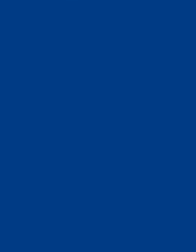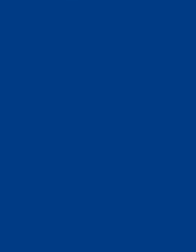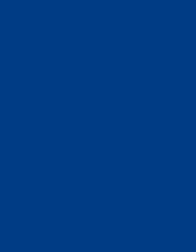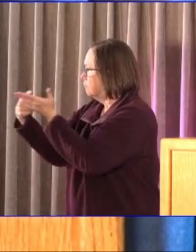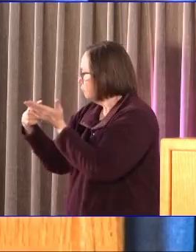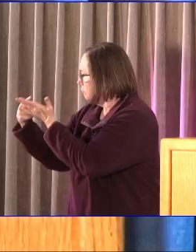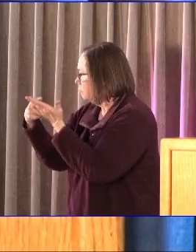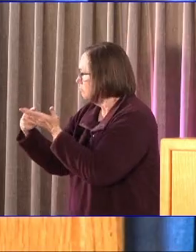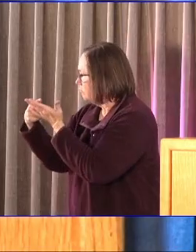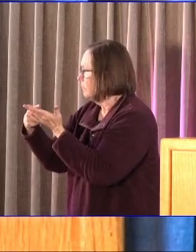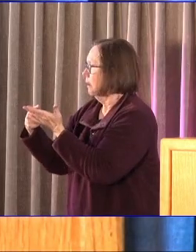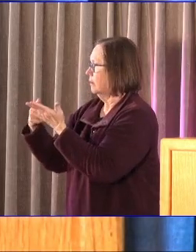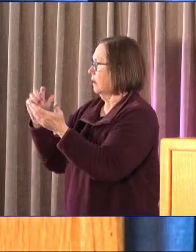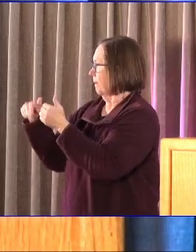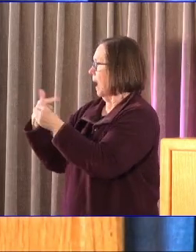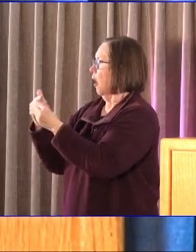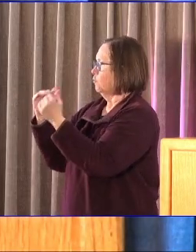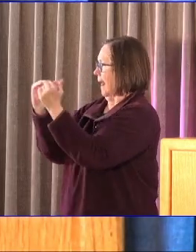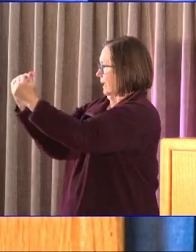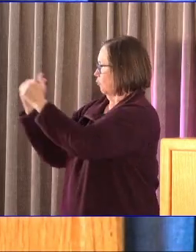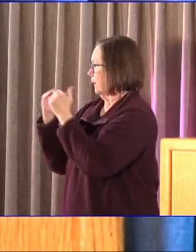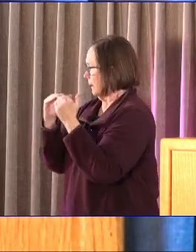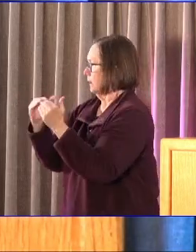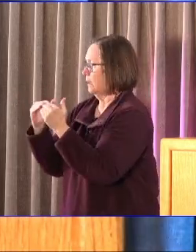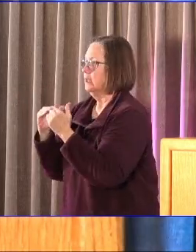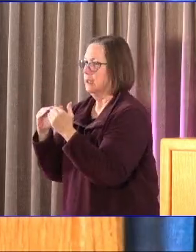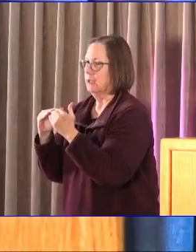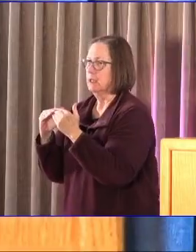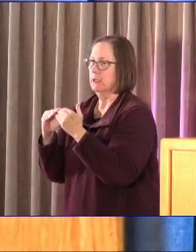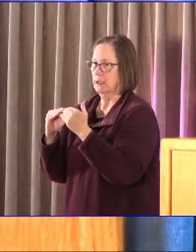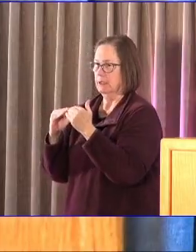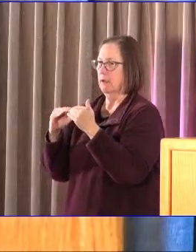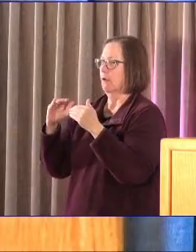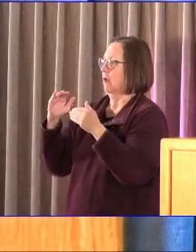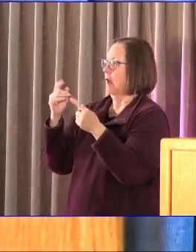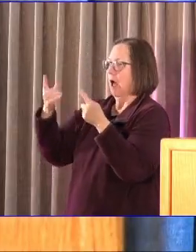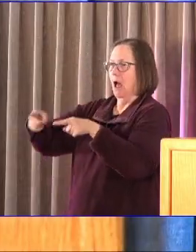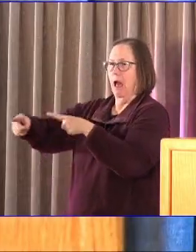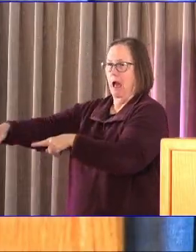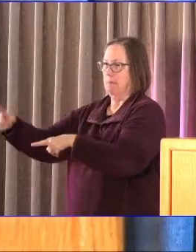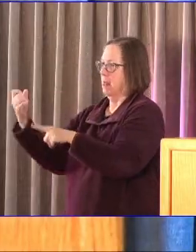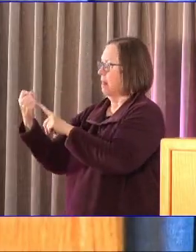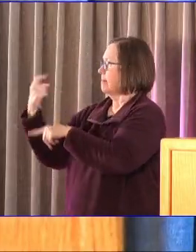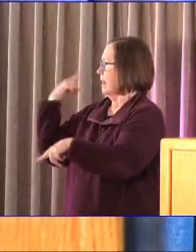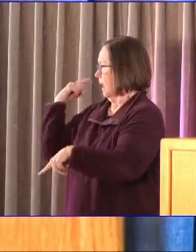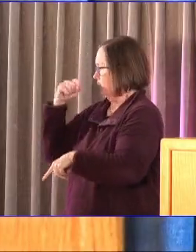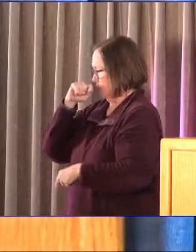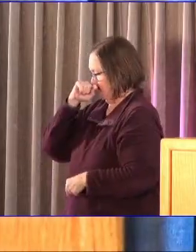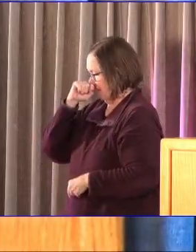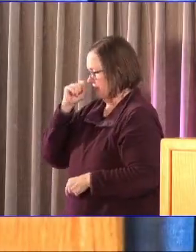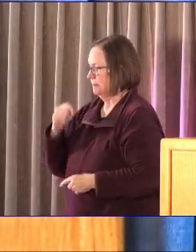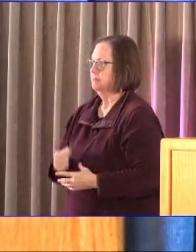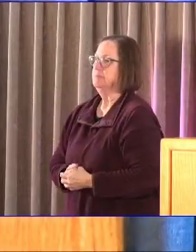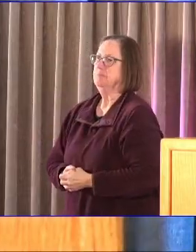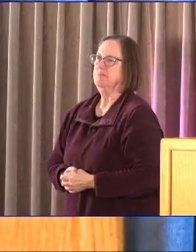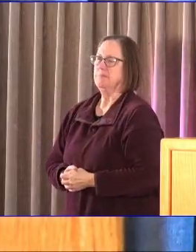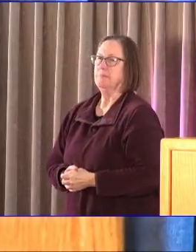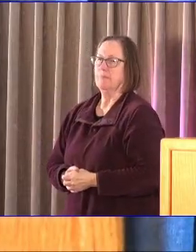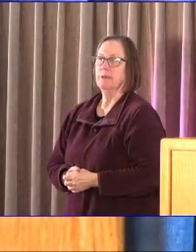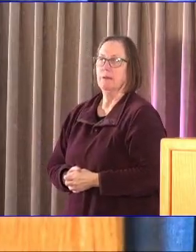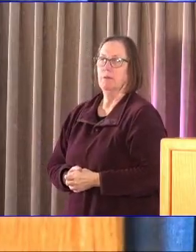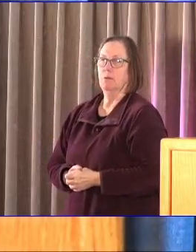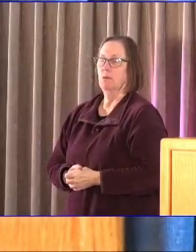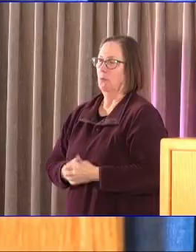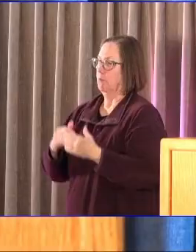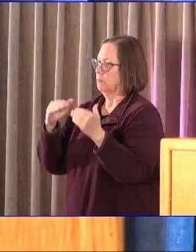of them, because we do have a lot of ADI groups here on campus. And that's not a criticism, that's just a reality, because we recognize how important this